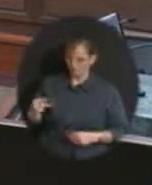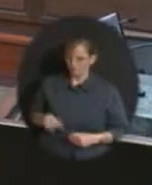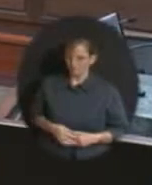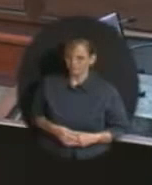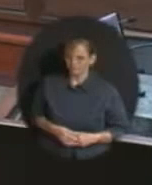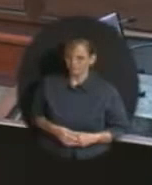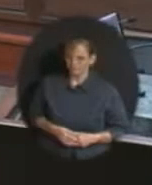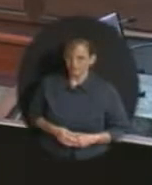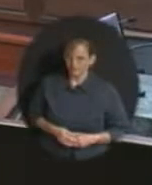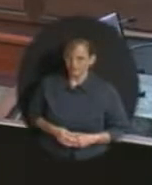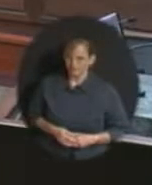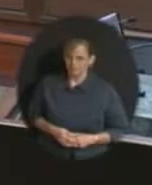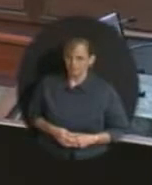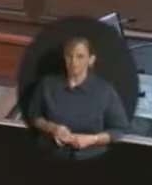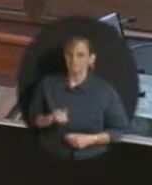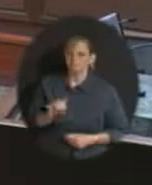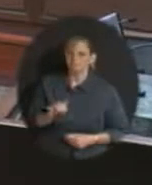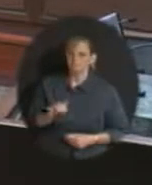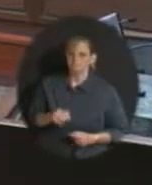Whew.